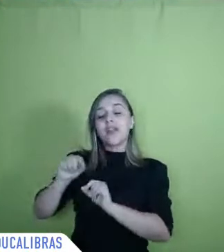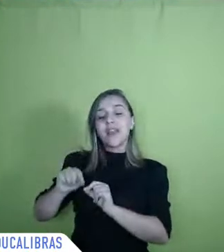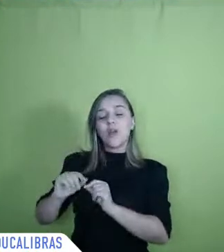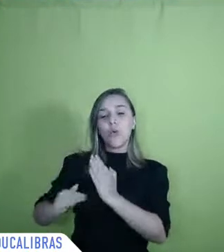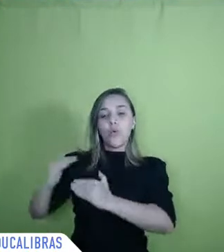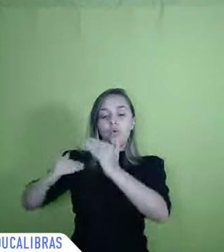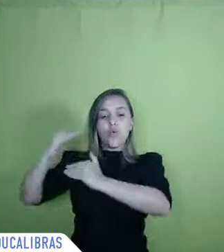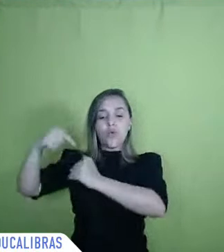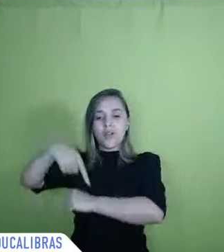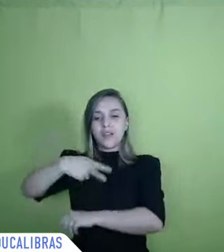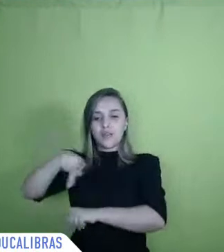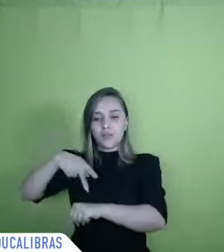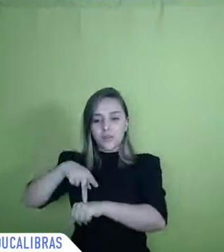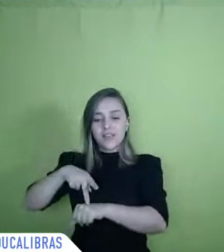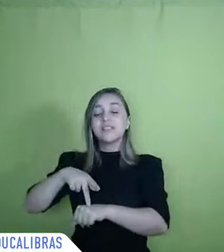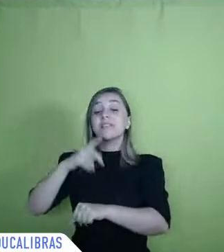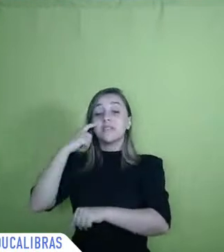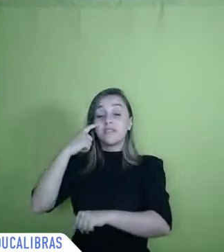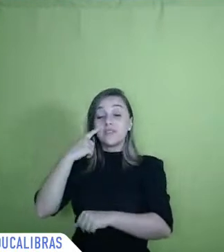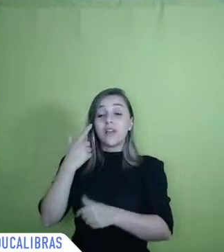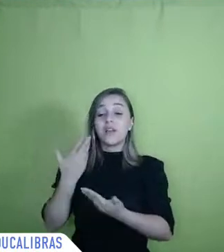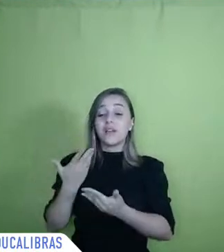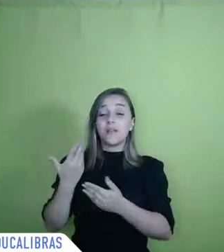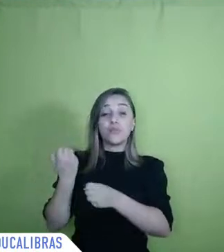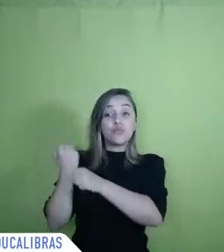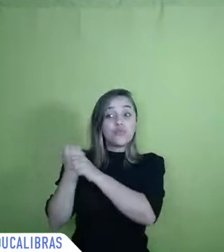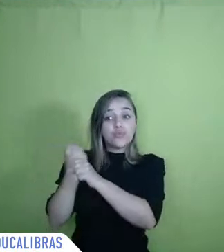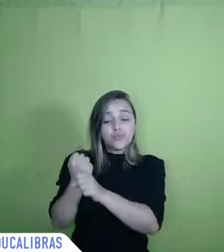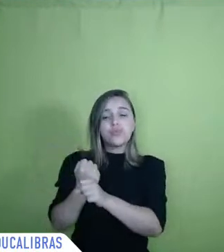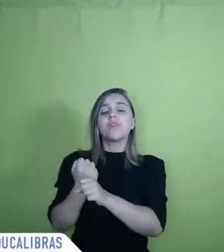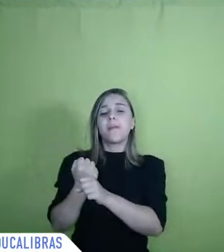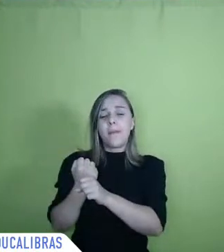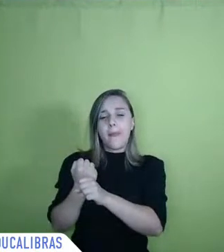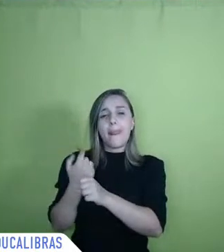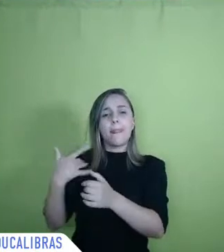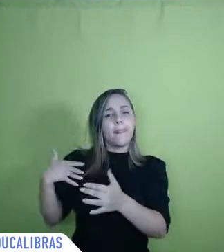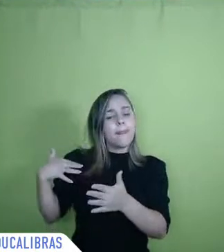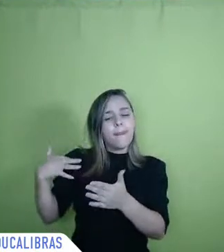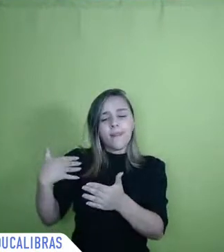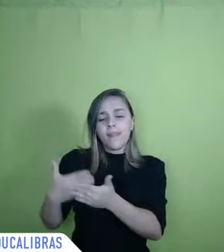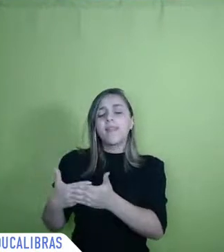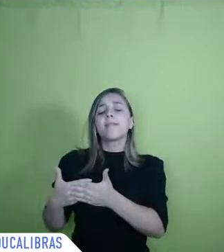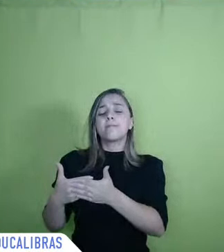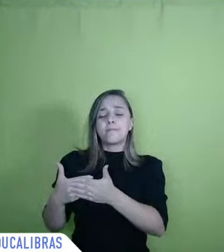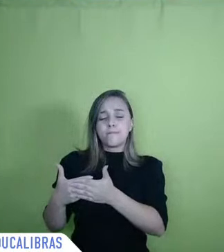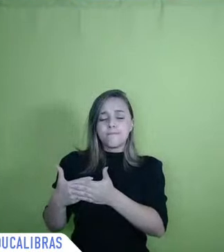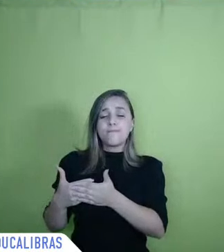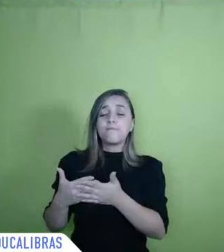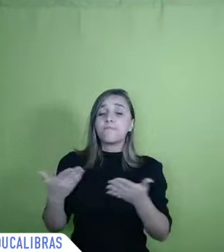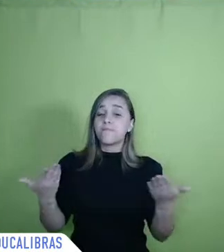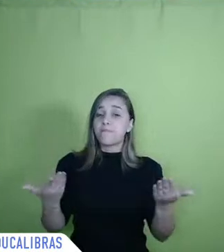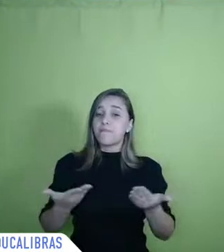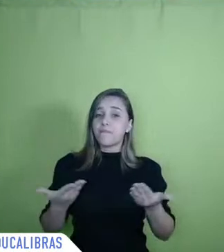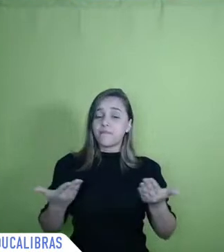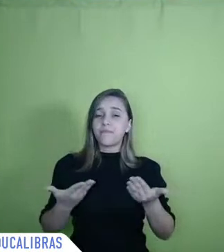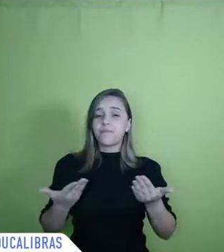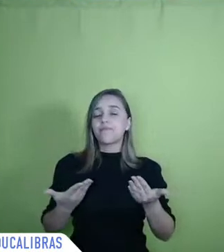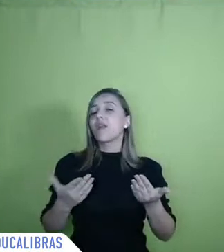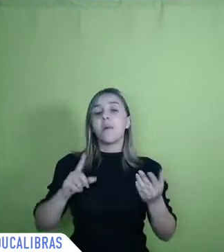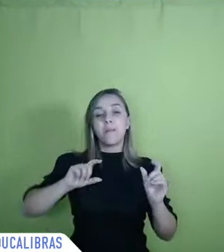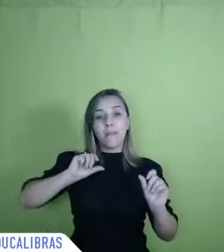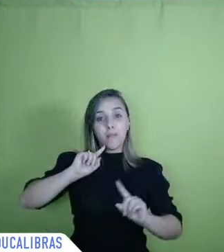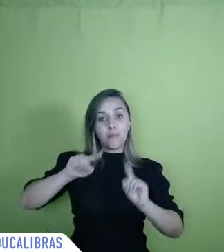driver for the economy growth. This recession we are living